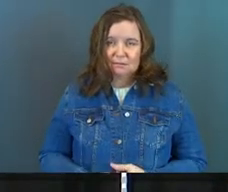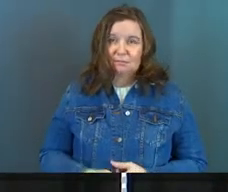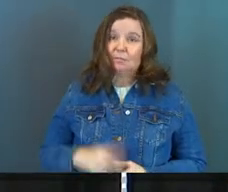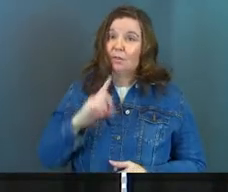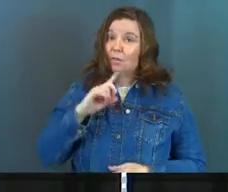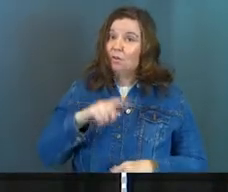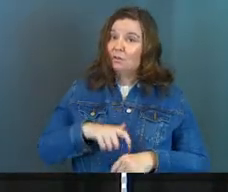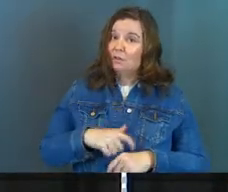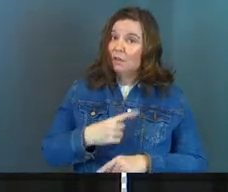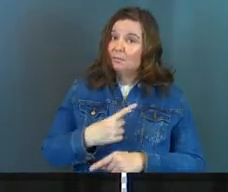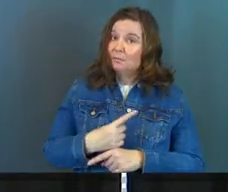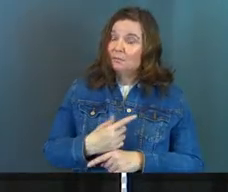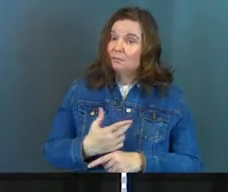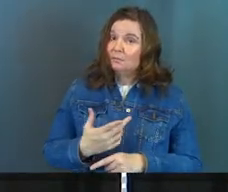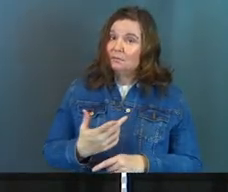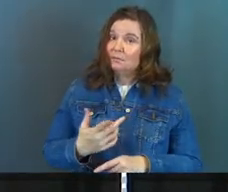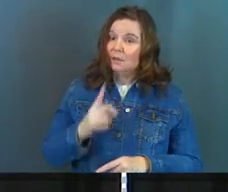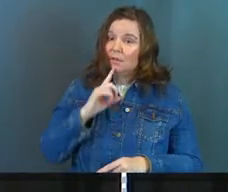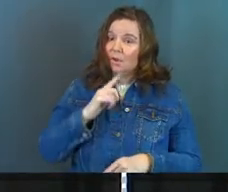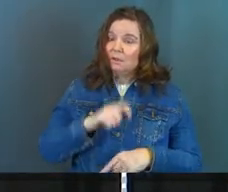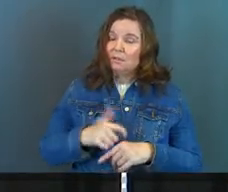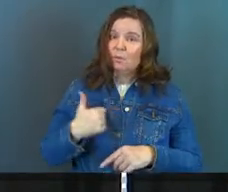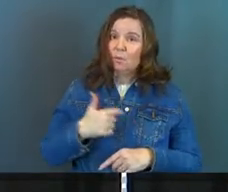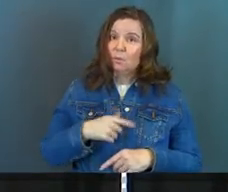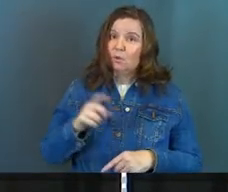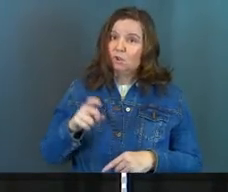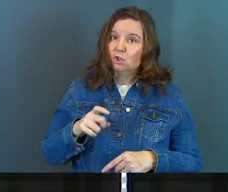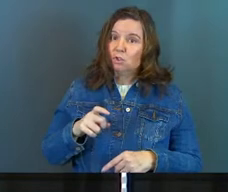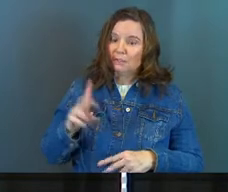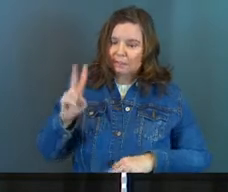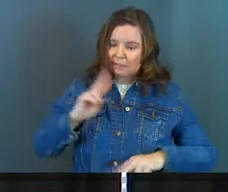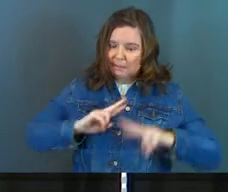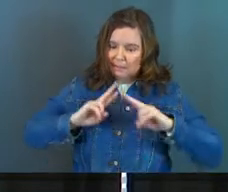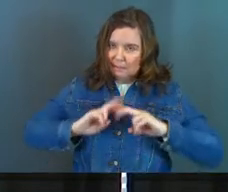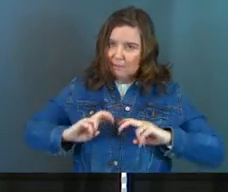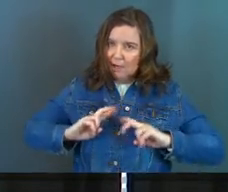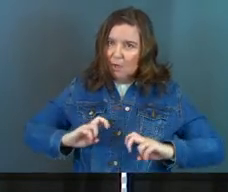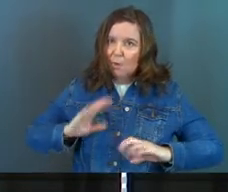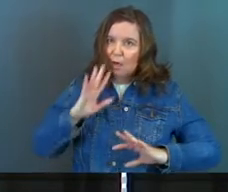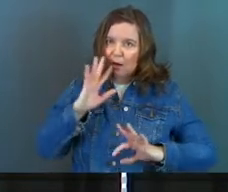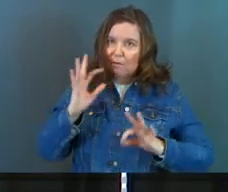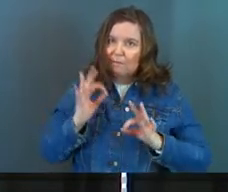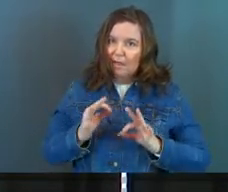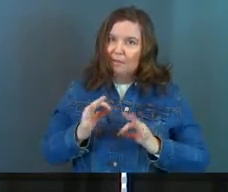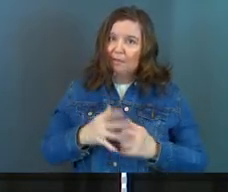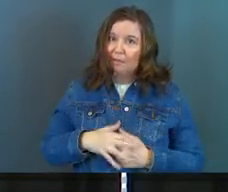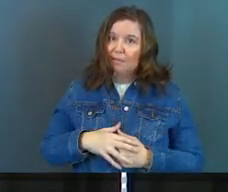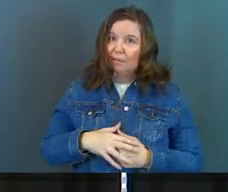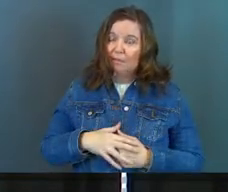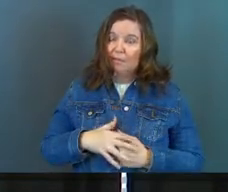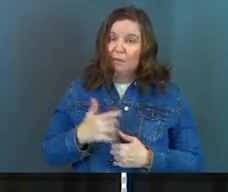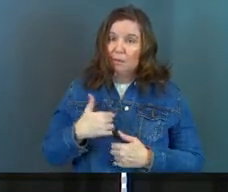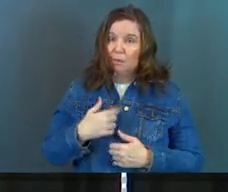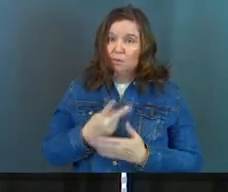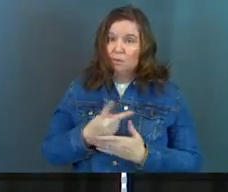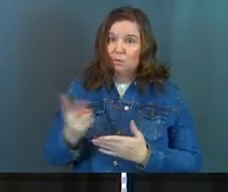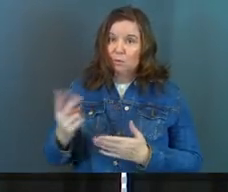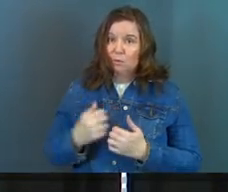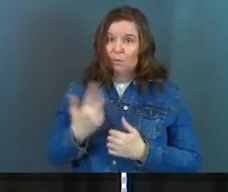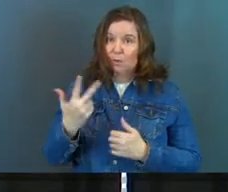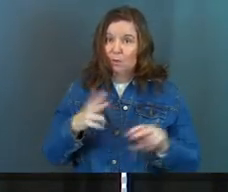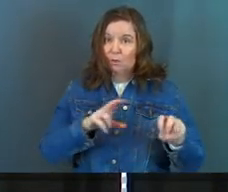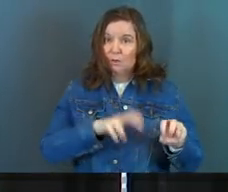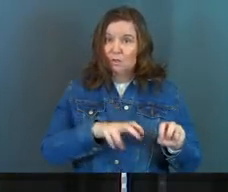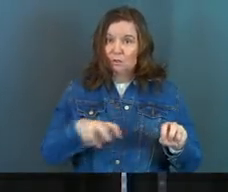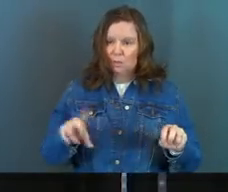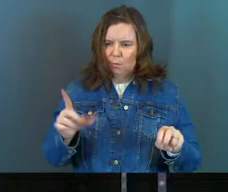And there are times, right? There are times when we should evaluate our faith. We did 2 weeks ago at the Three Chairs,